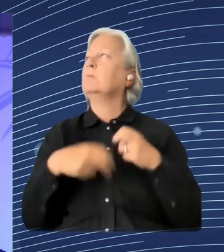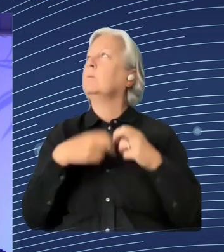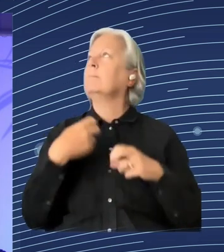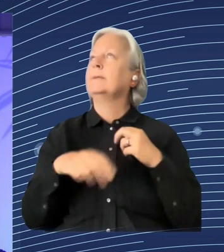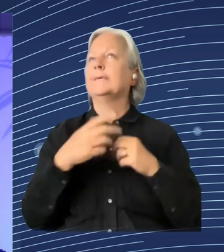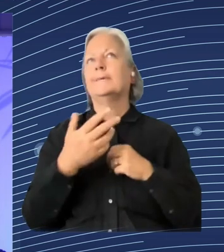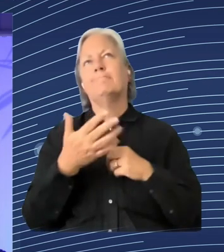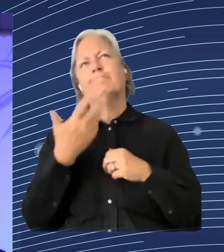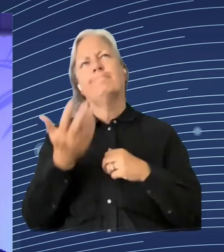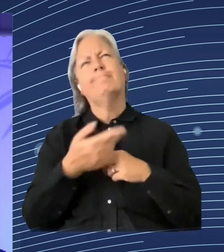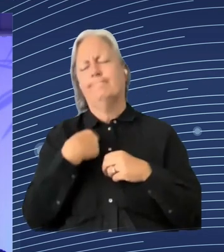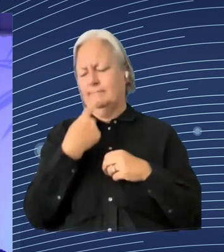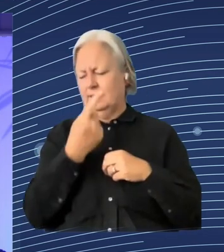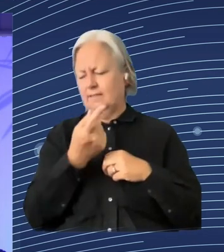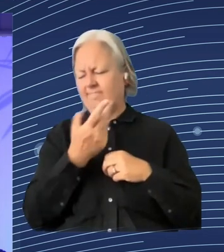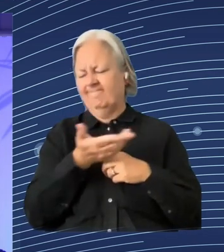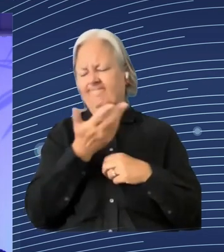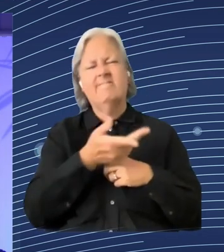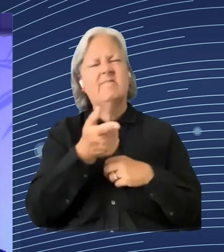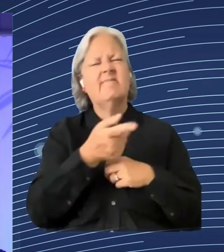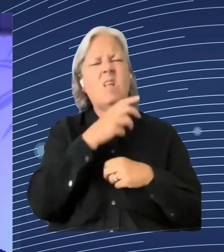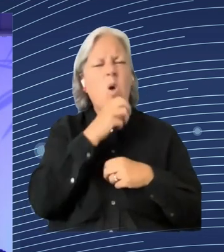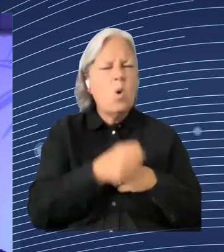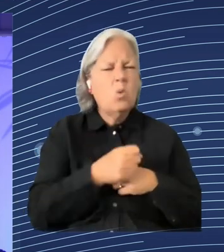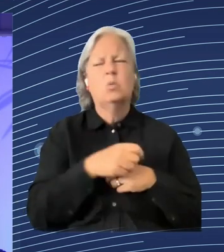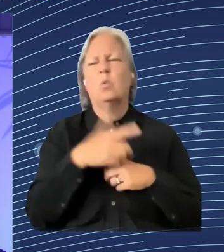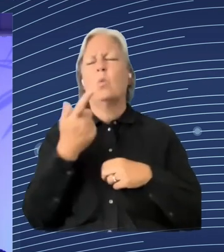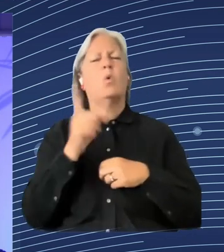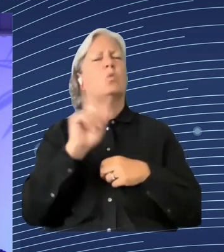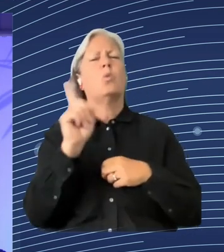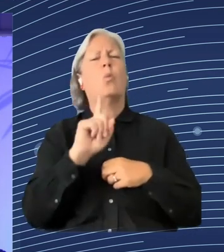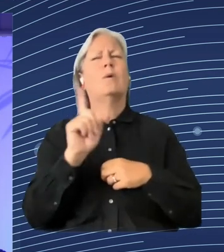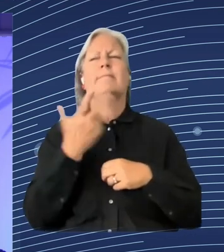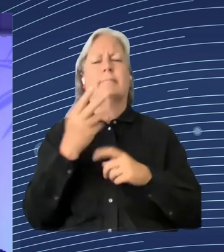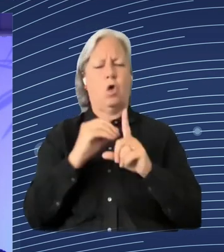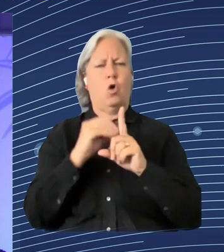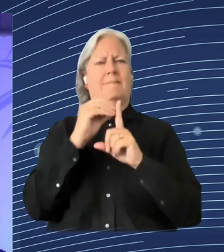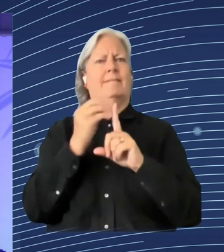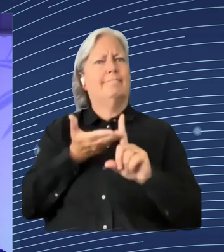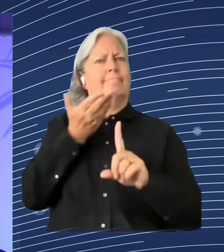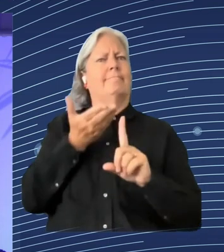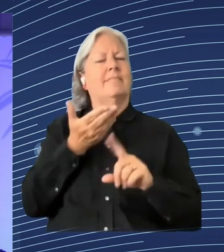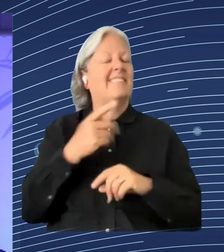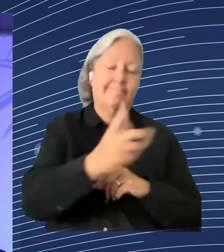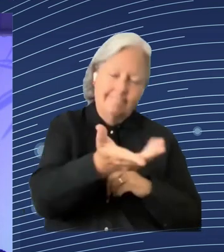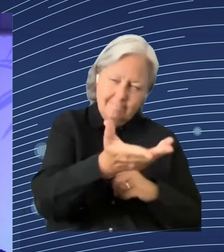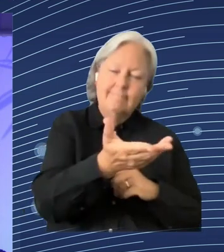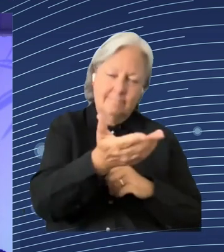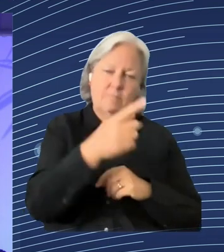are old or are not updated. When they are not updated. Yeah, they're not updated,